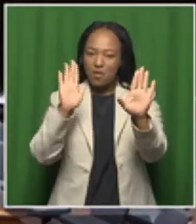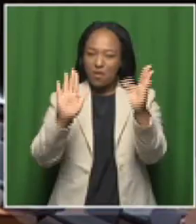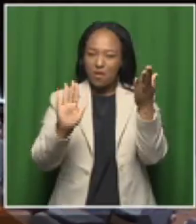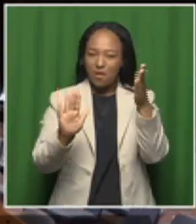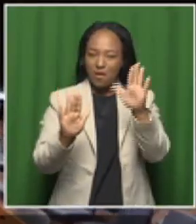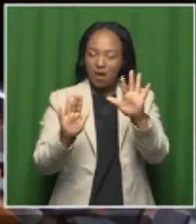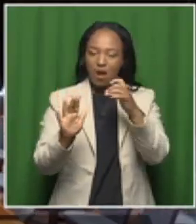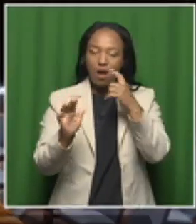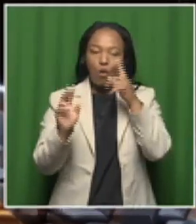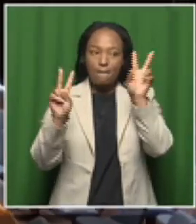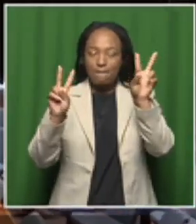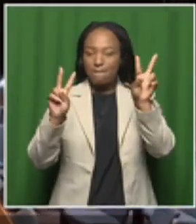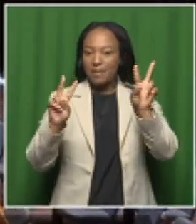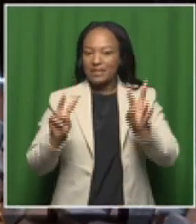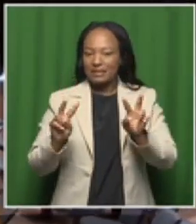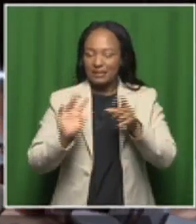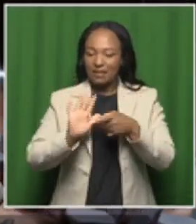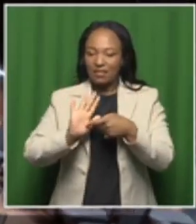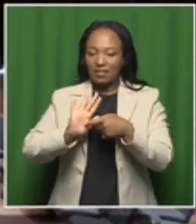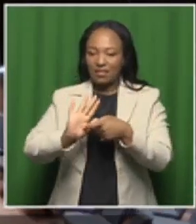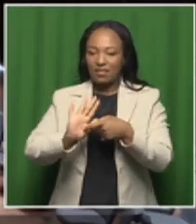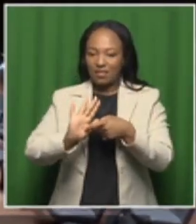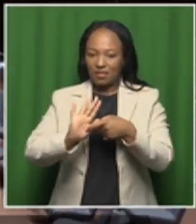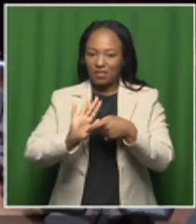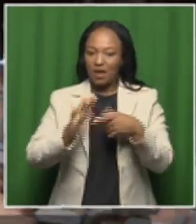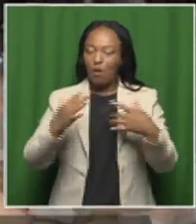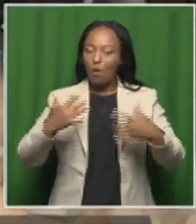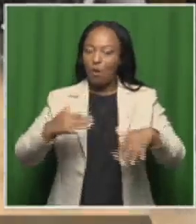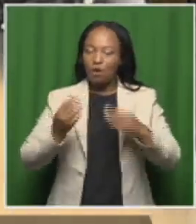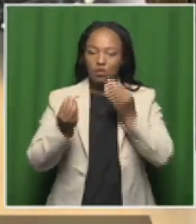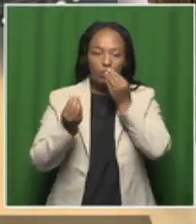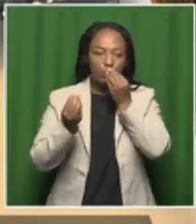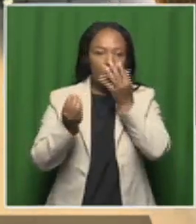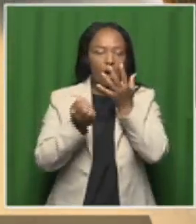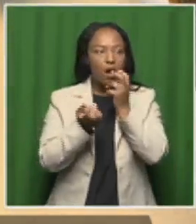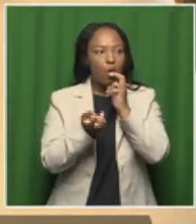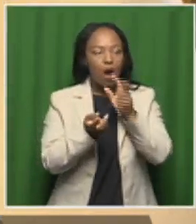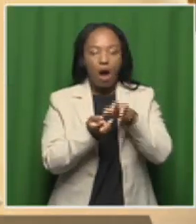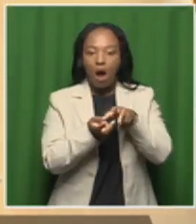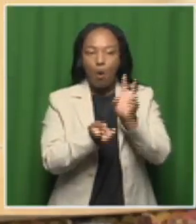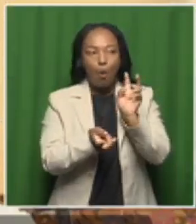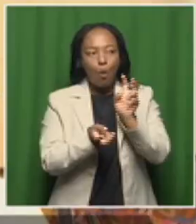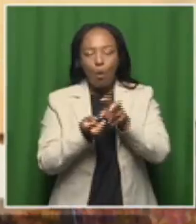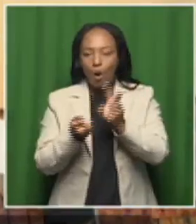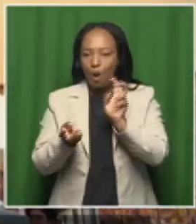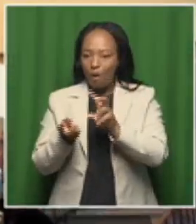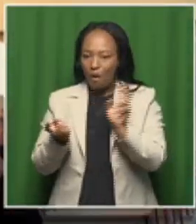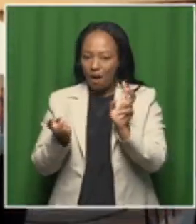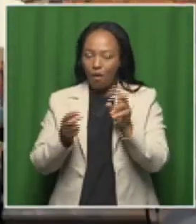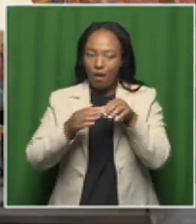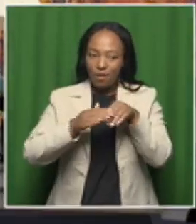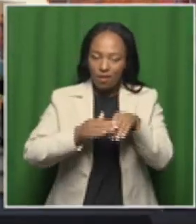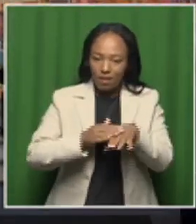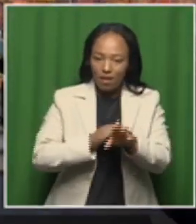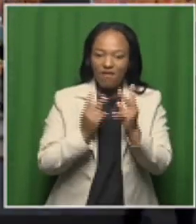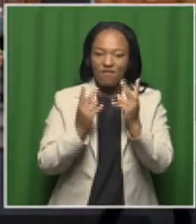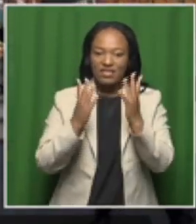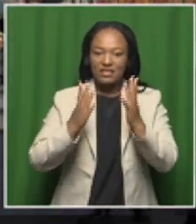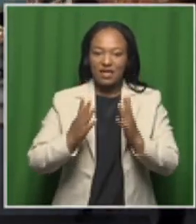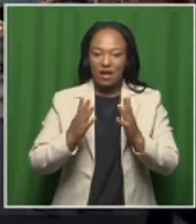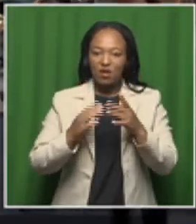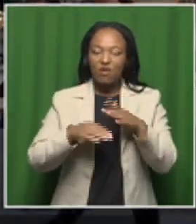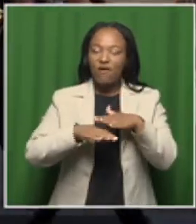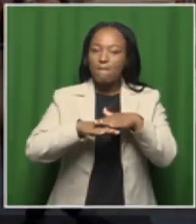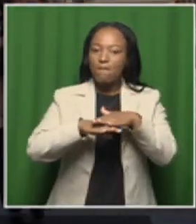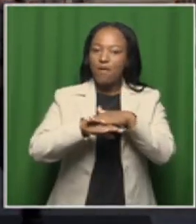and individual freedom, are centerpieces to marvel at. One is then greeted at the visitor's entrance by a bronze of